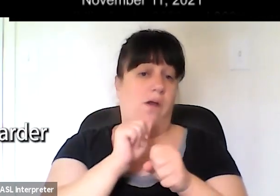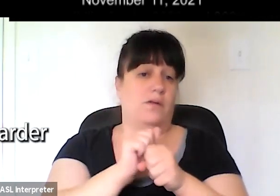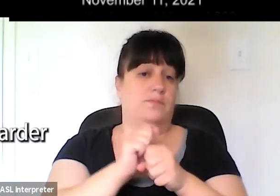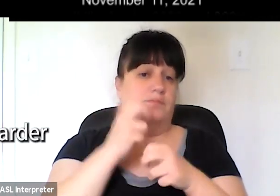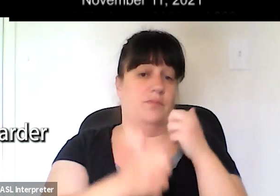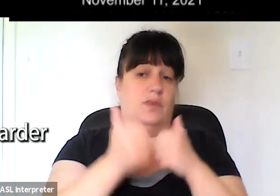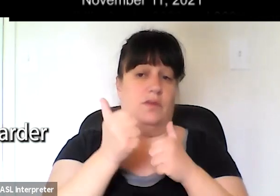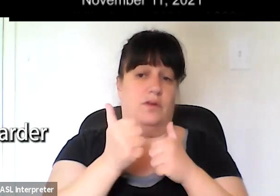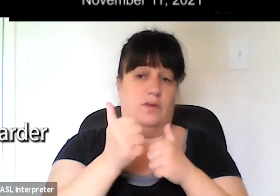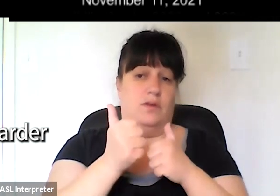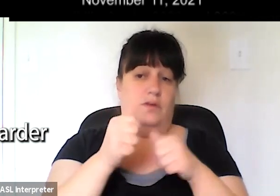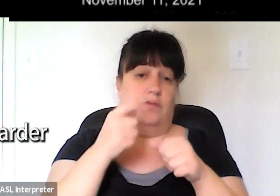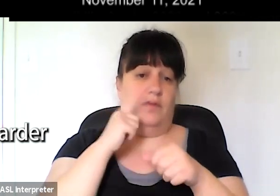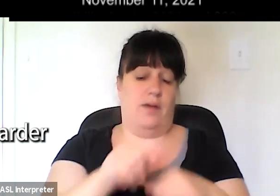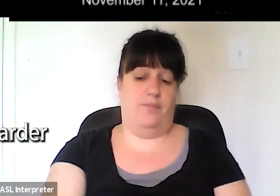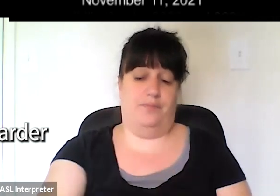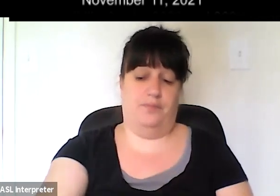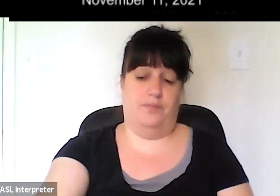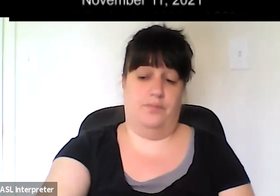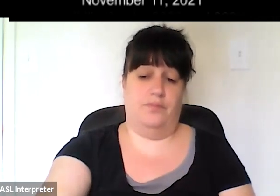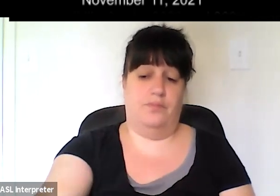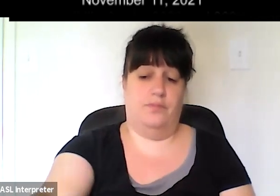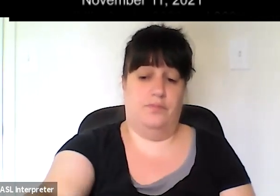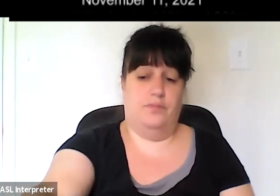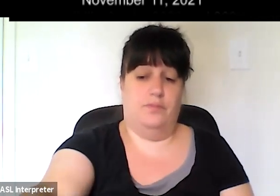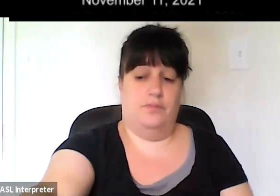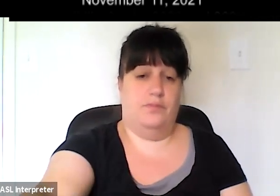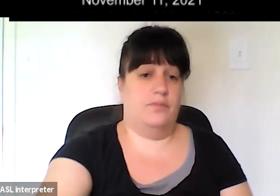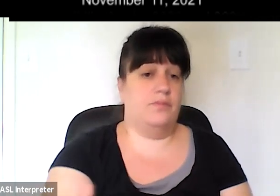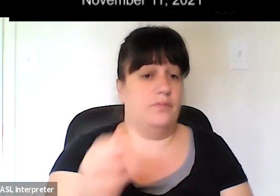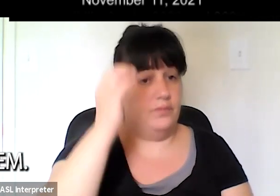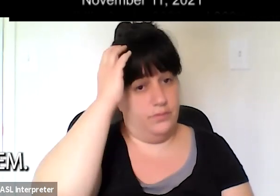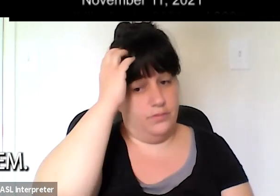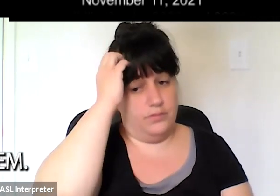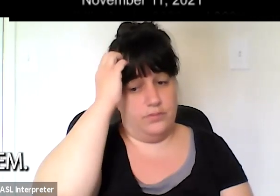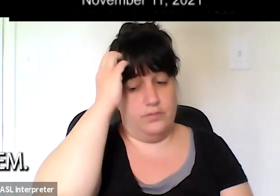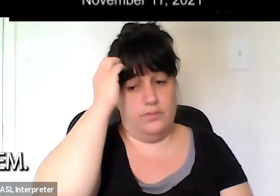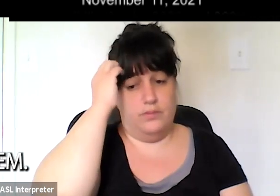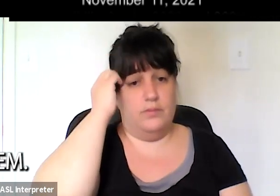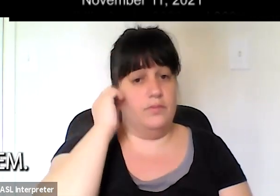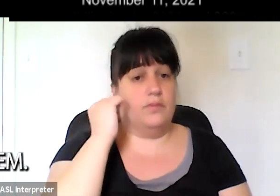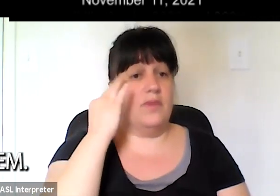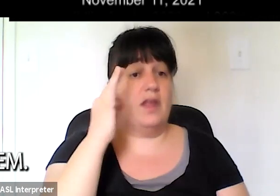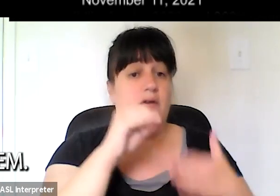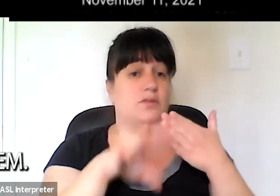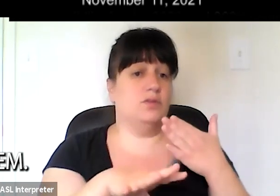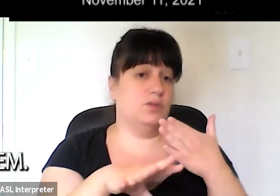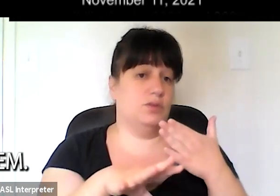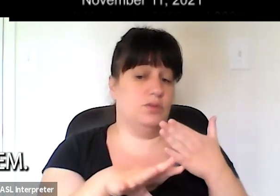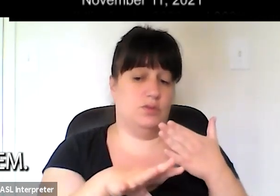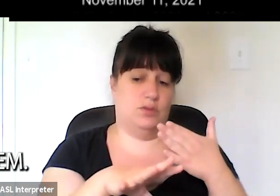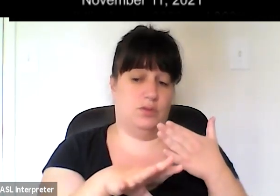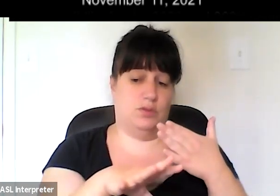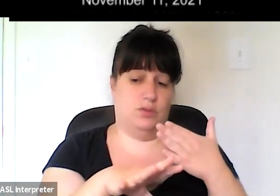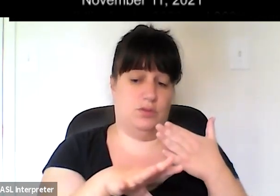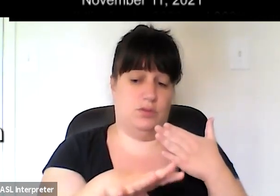harder already as it is for them. So let's say students who still persevere and get